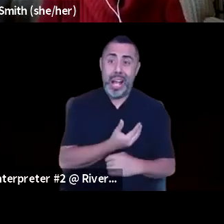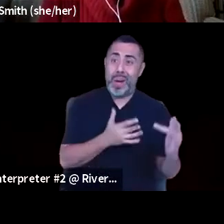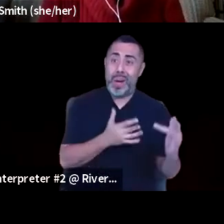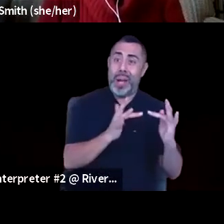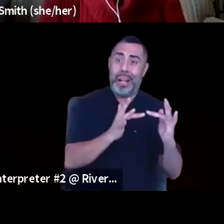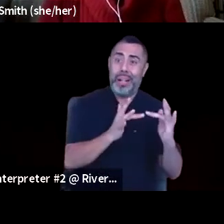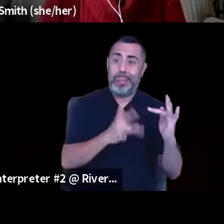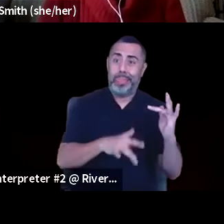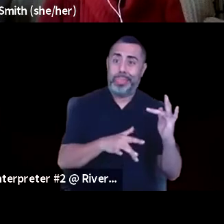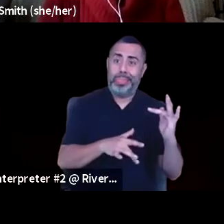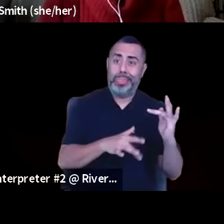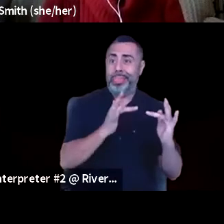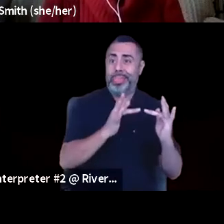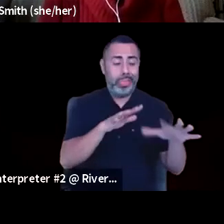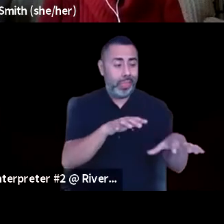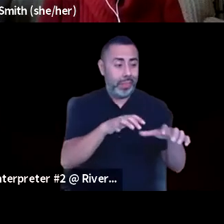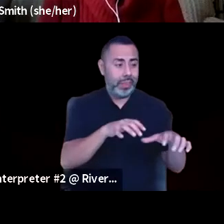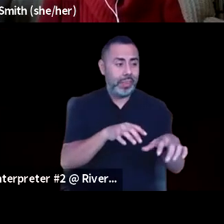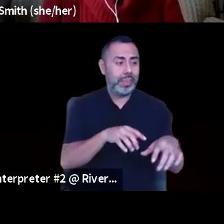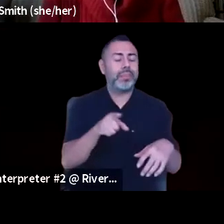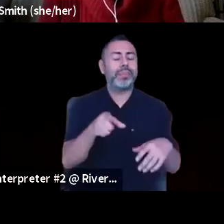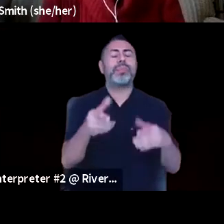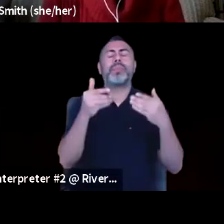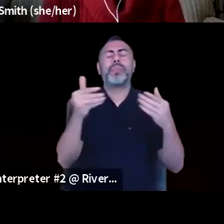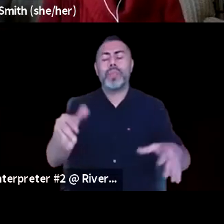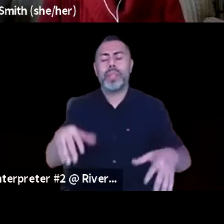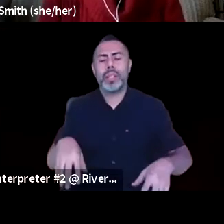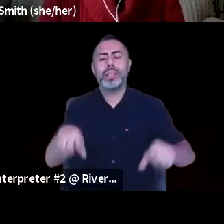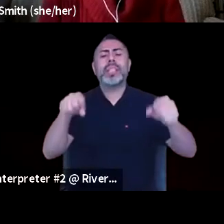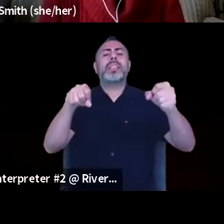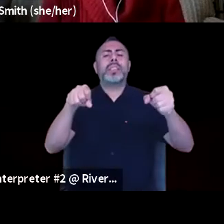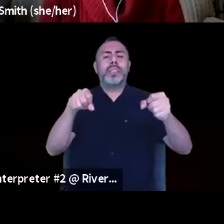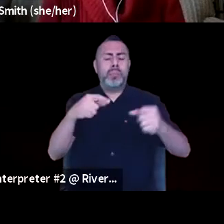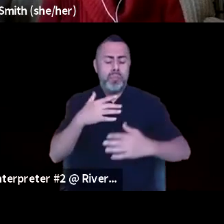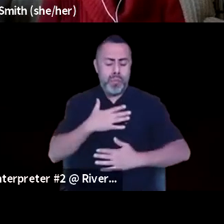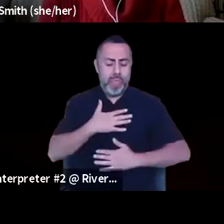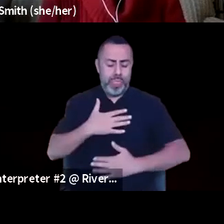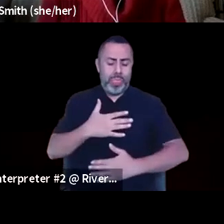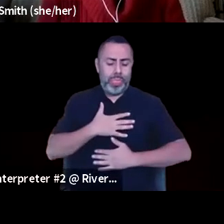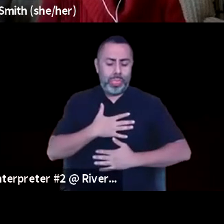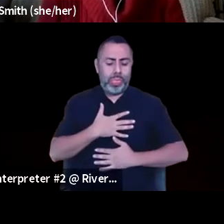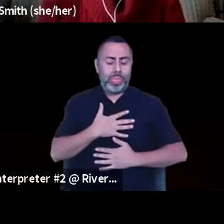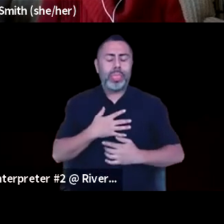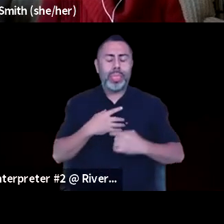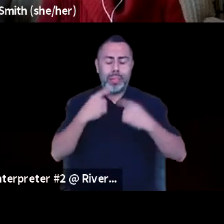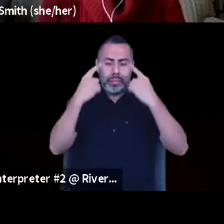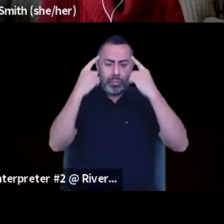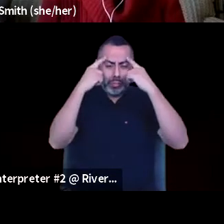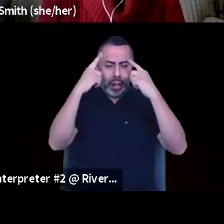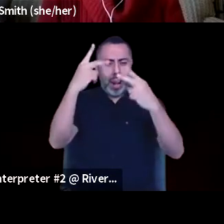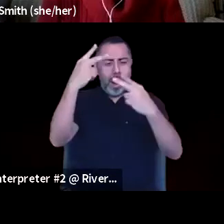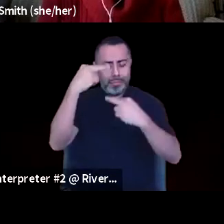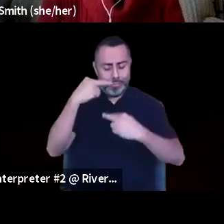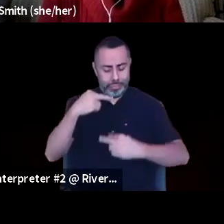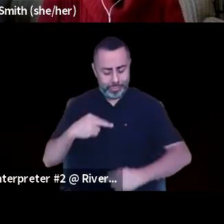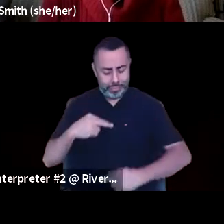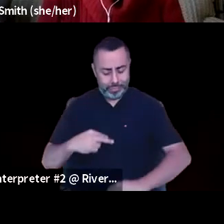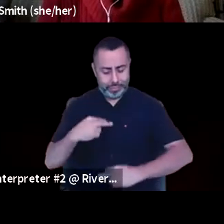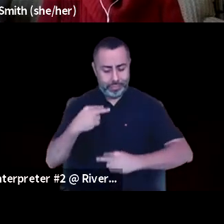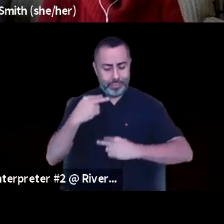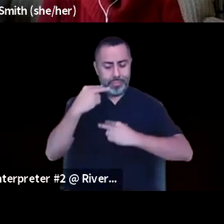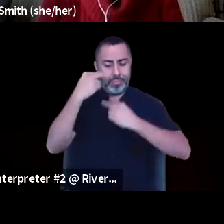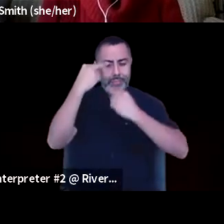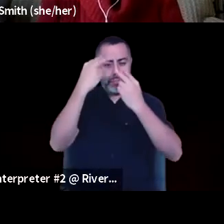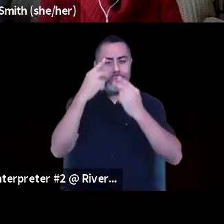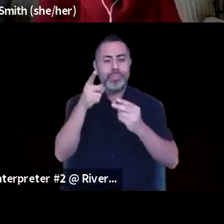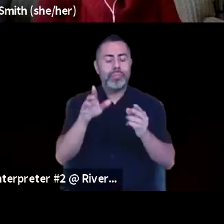breath and do a body scan and just release and relax the really held parts of your body.